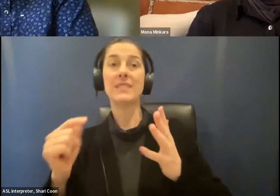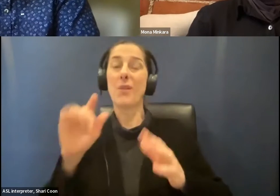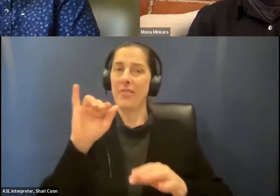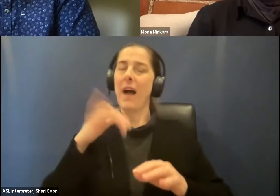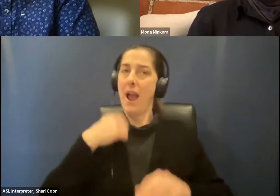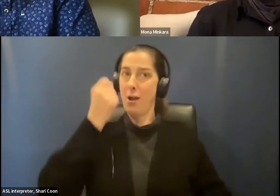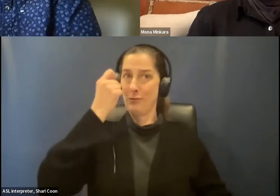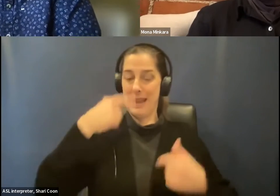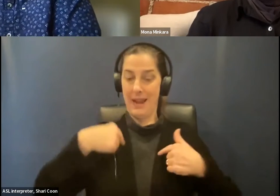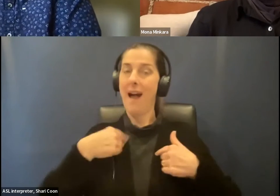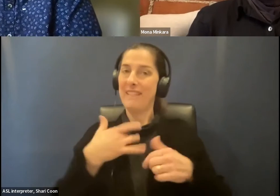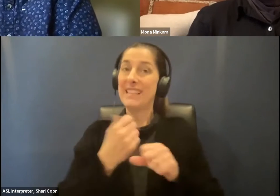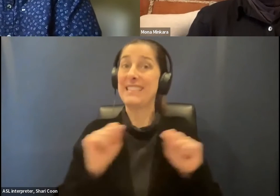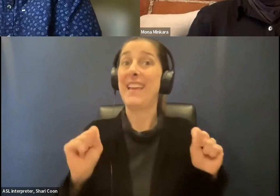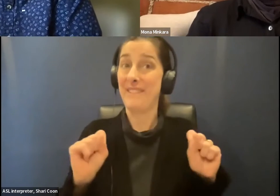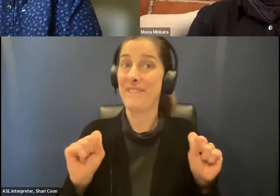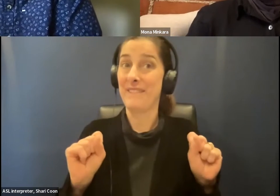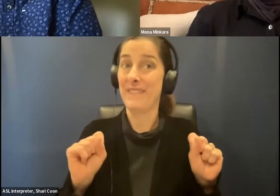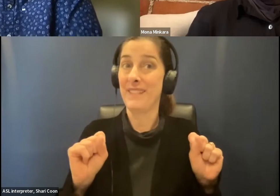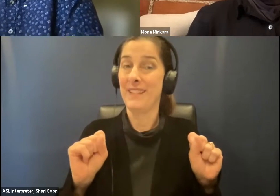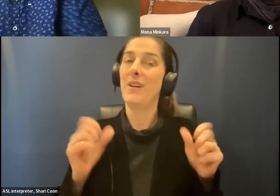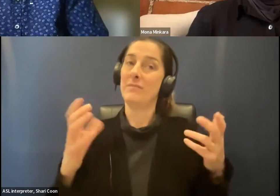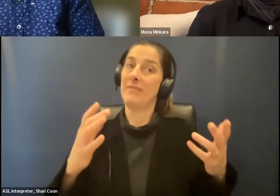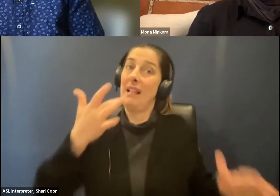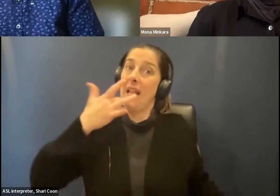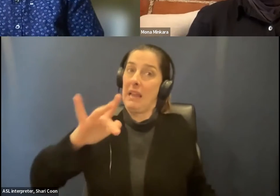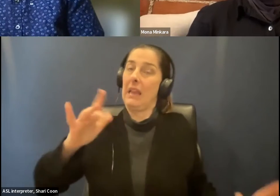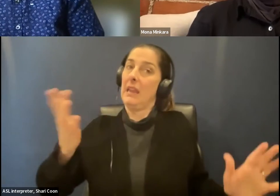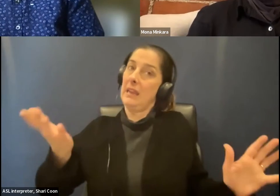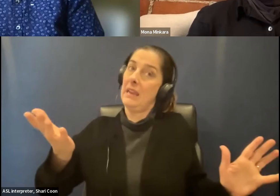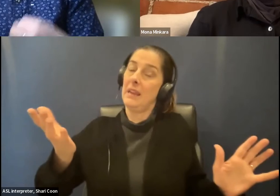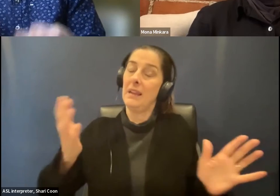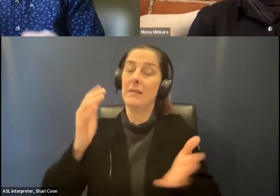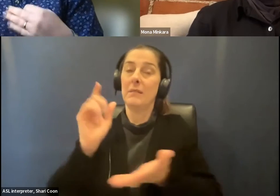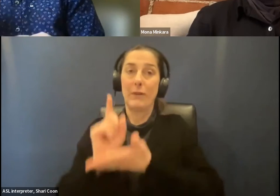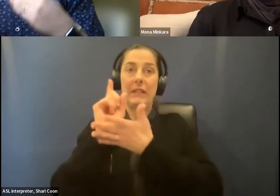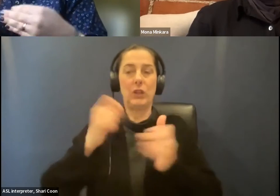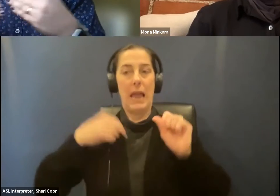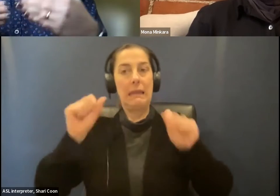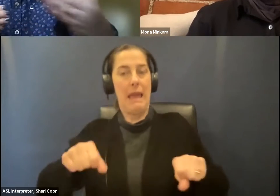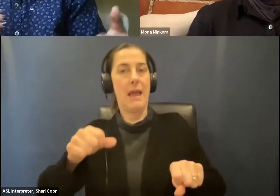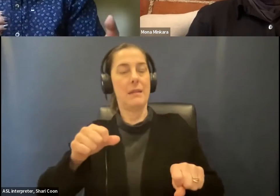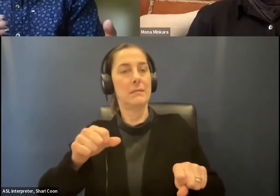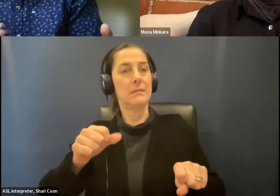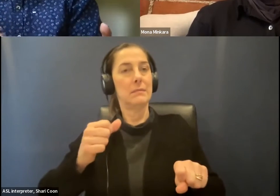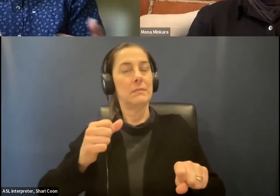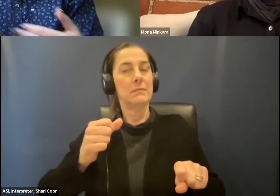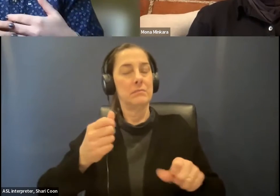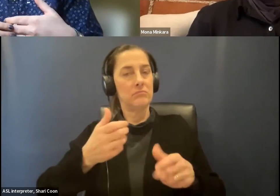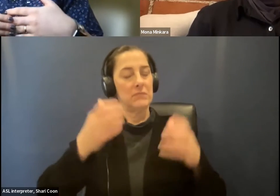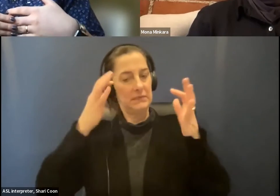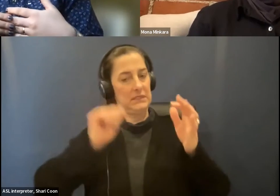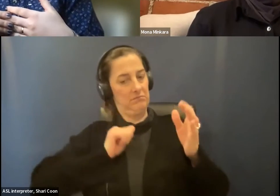that. So sometimes for me, it feels more like an exercise of practicing what I preach, right?